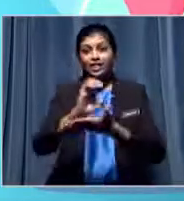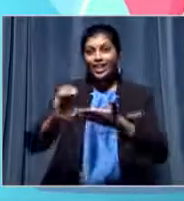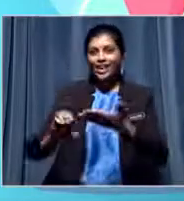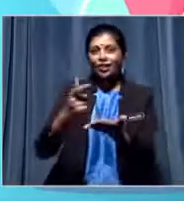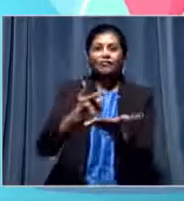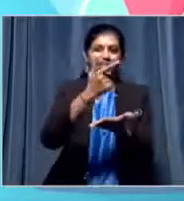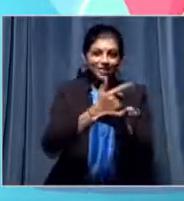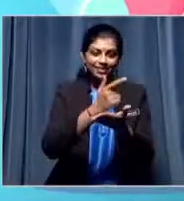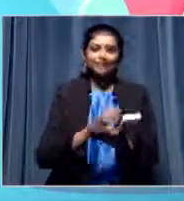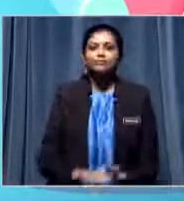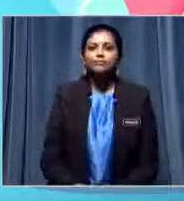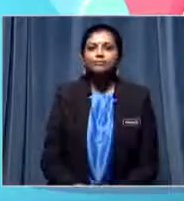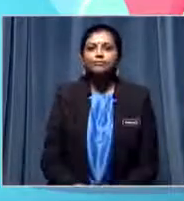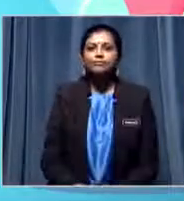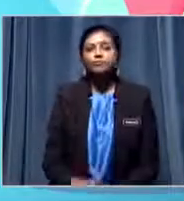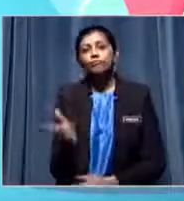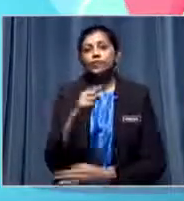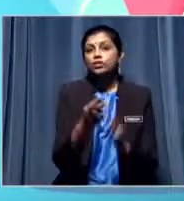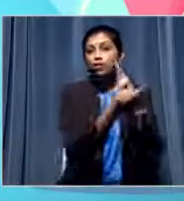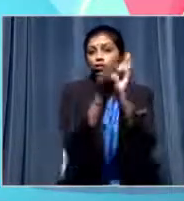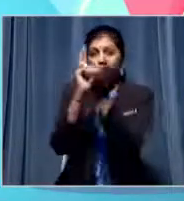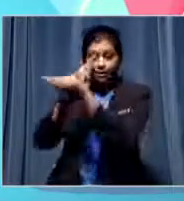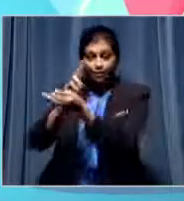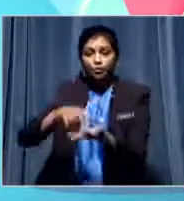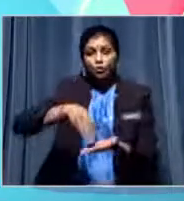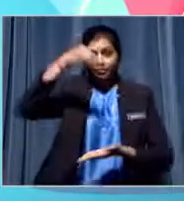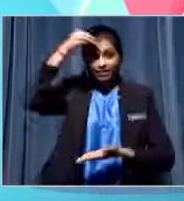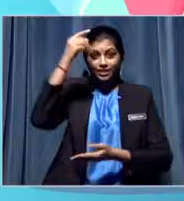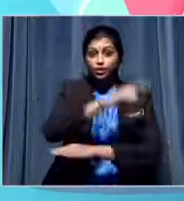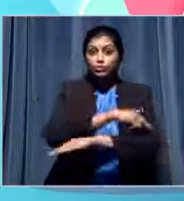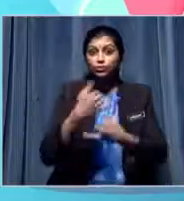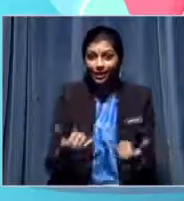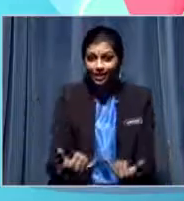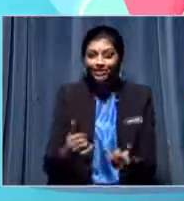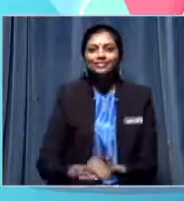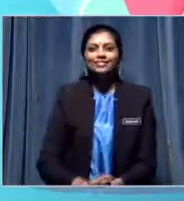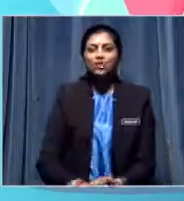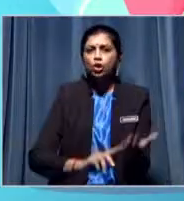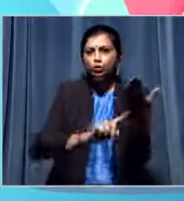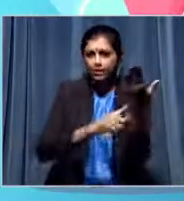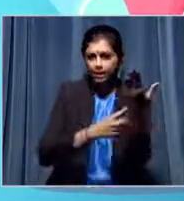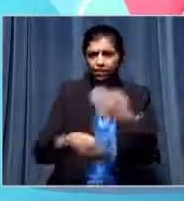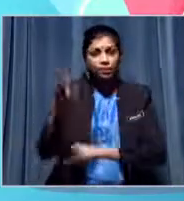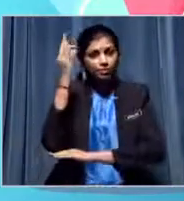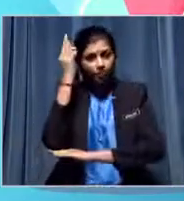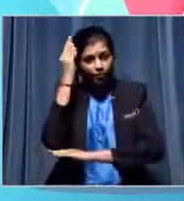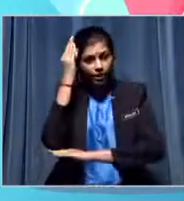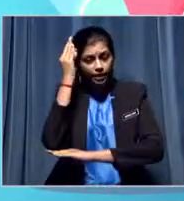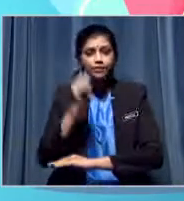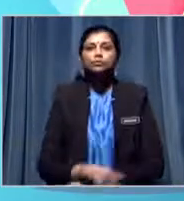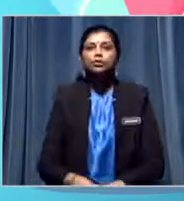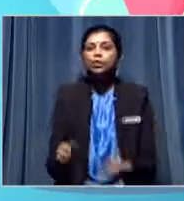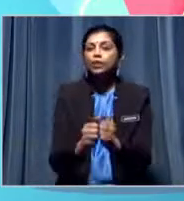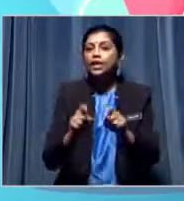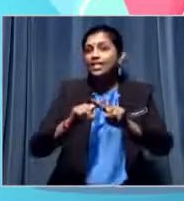of our lesson. Let's recap what we've done today. we started by becoming familiar with